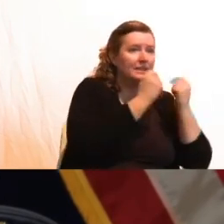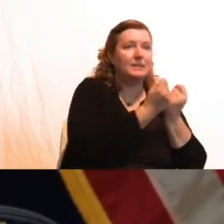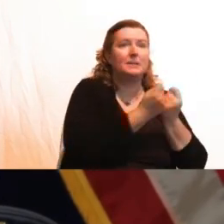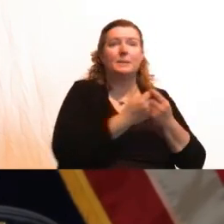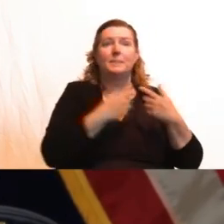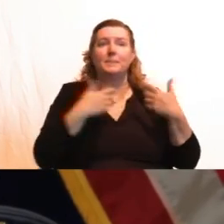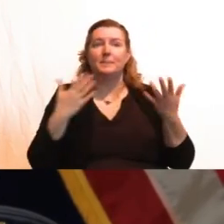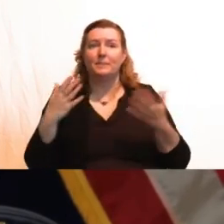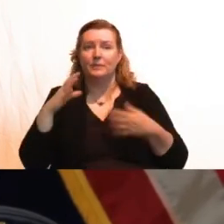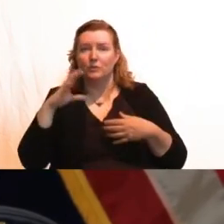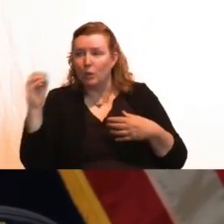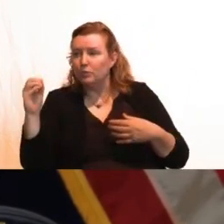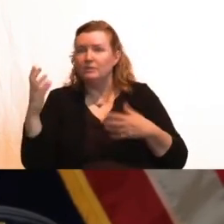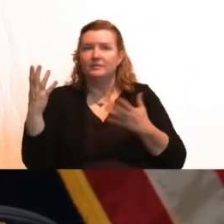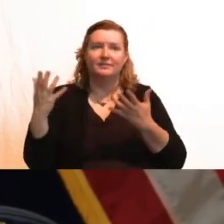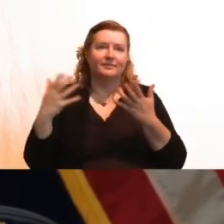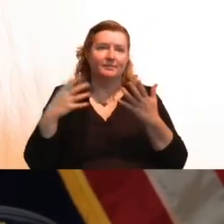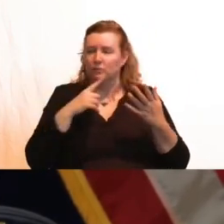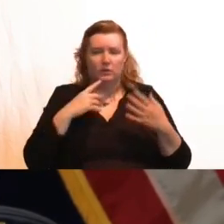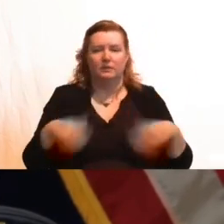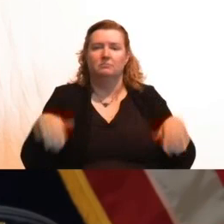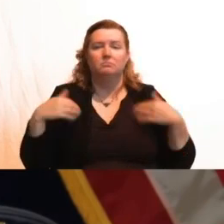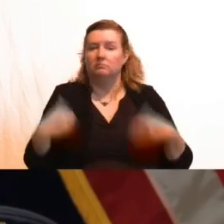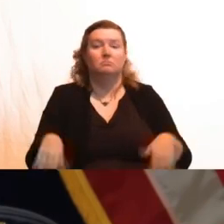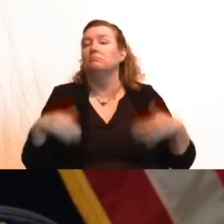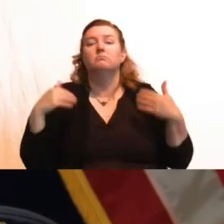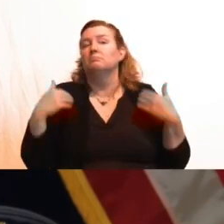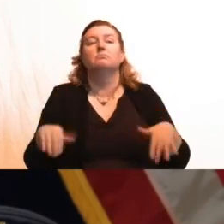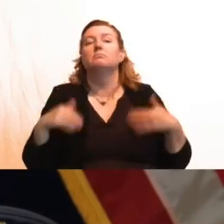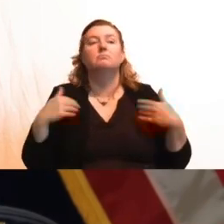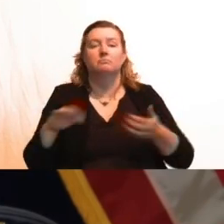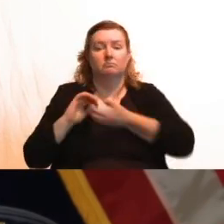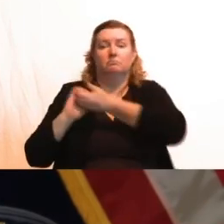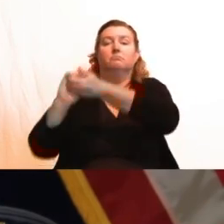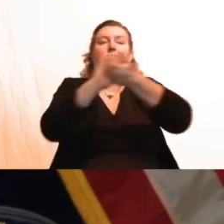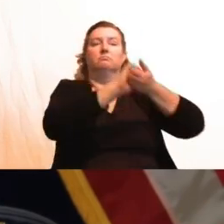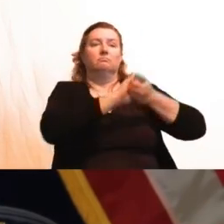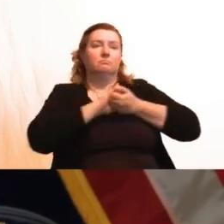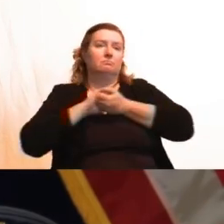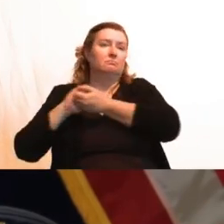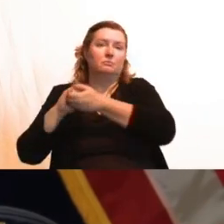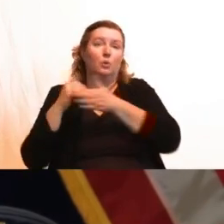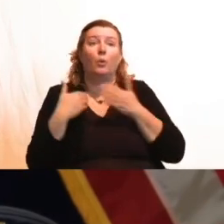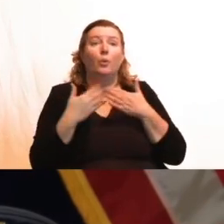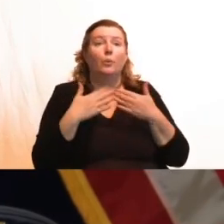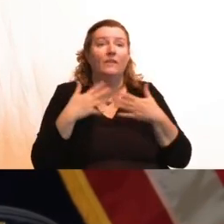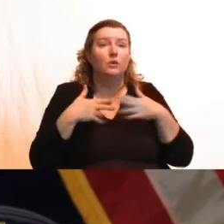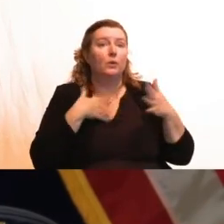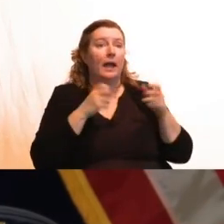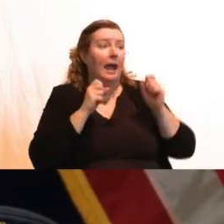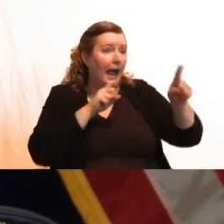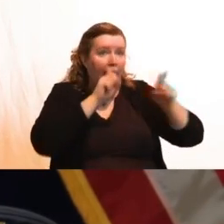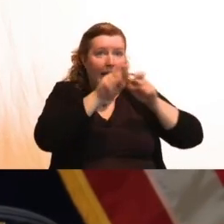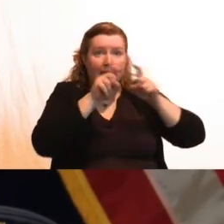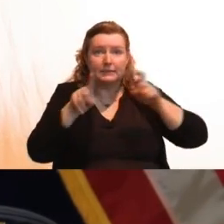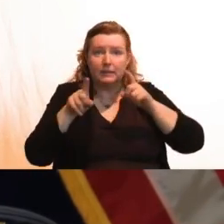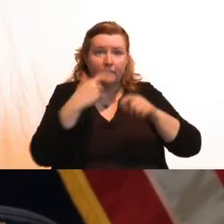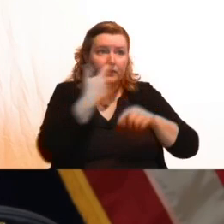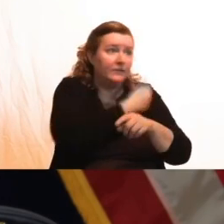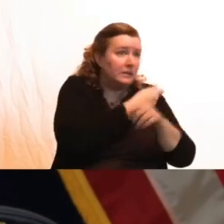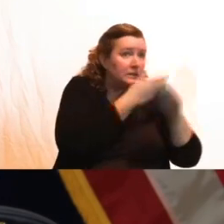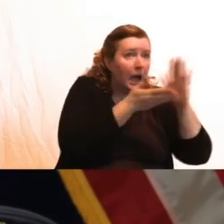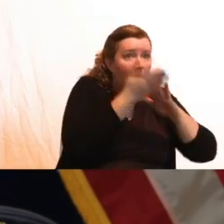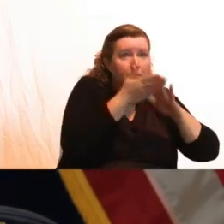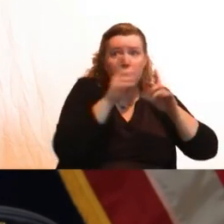them to do, vaccine operations, testing, mortuary affairs, hospitals, partnered with our leaders. I think they